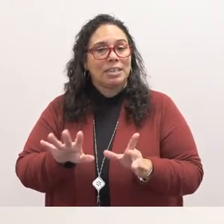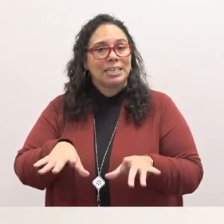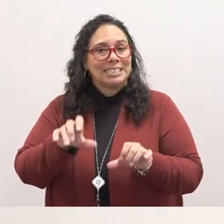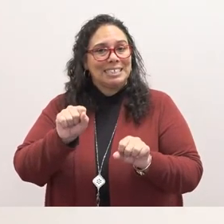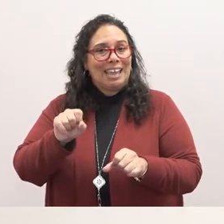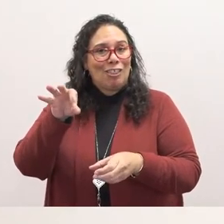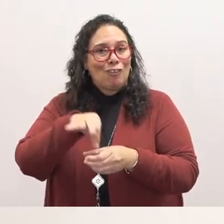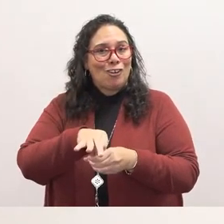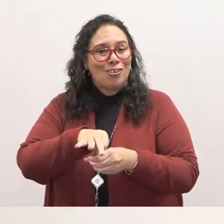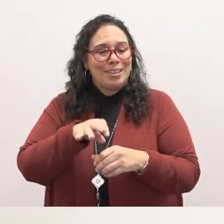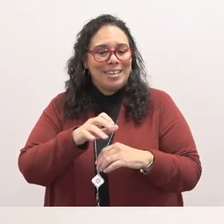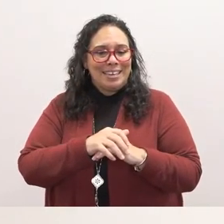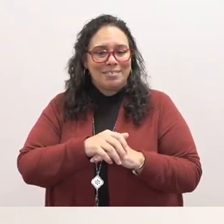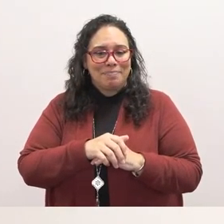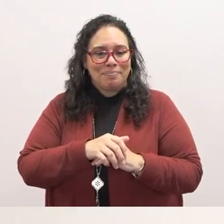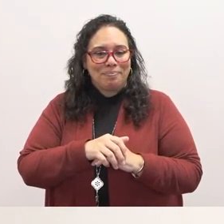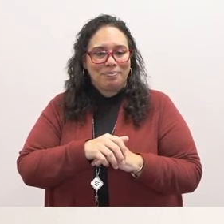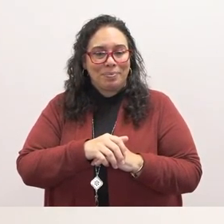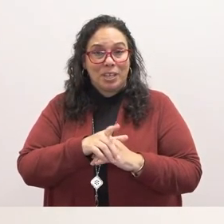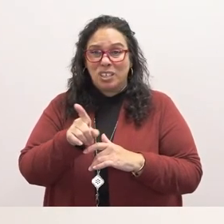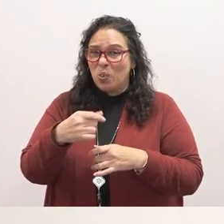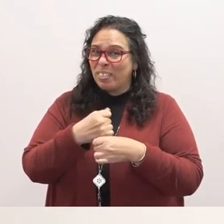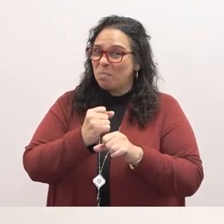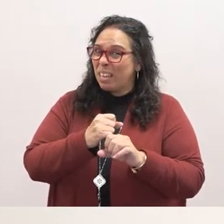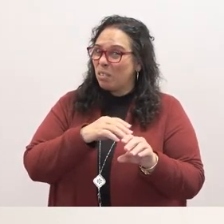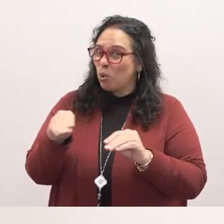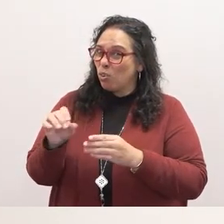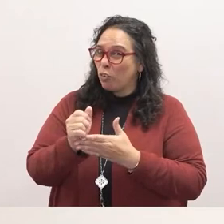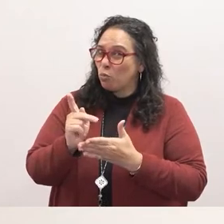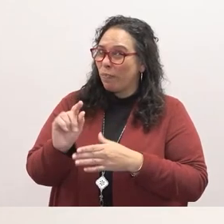vote. Do we have to make the motion to approve?